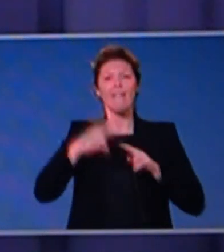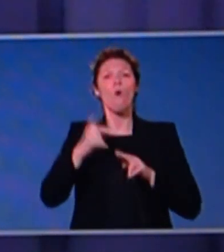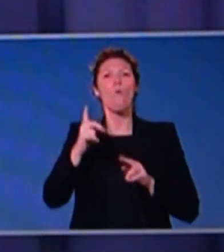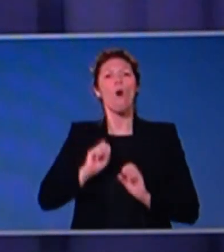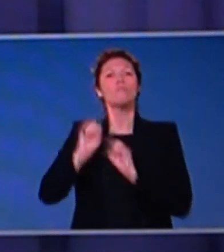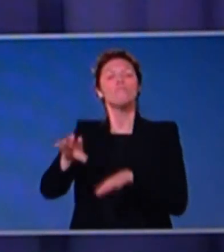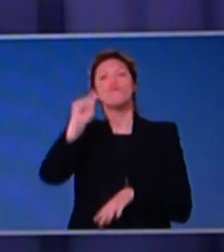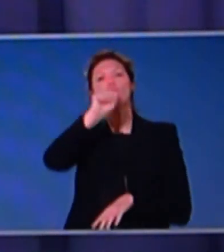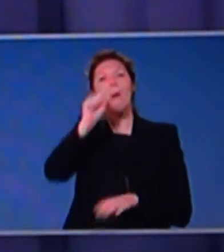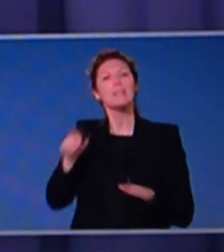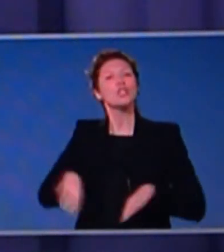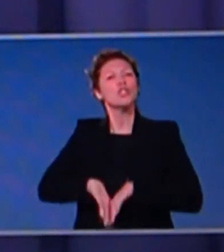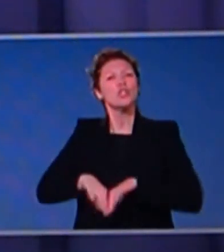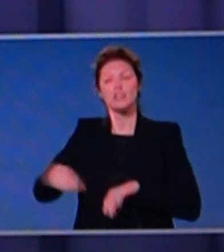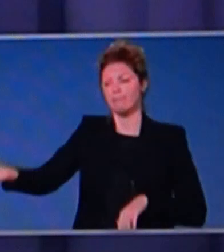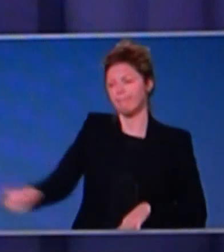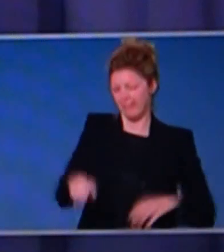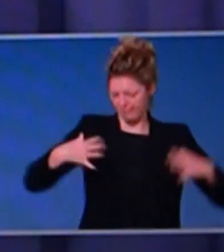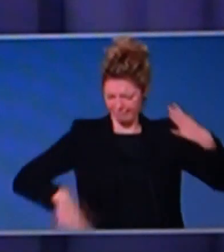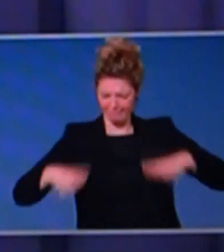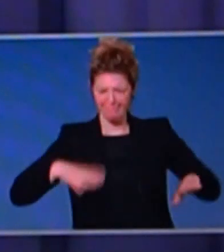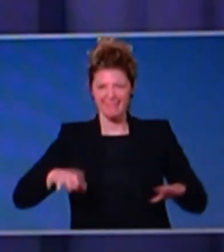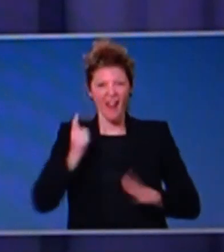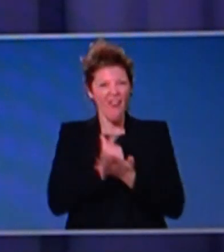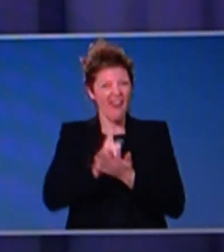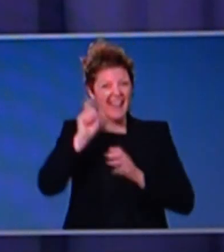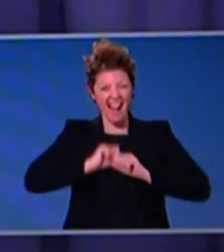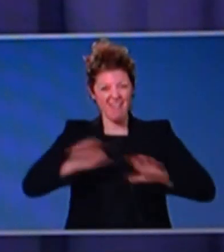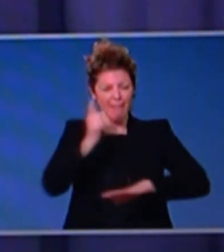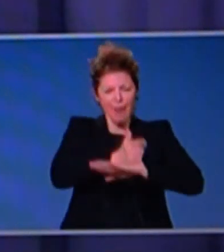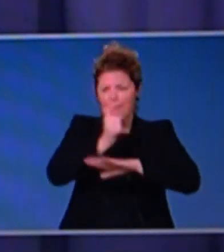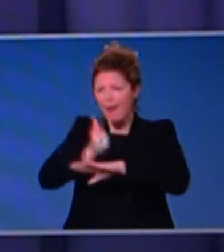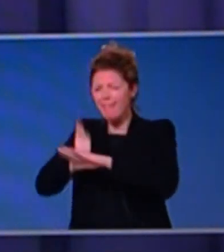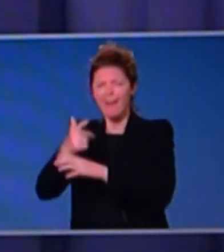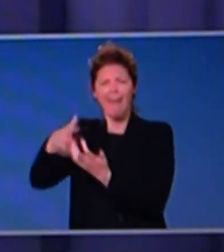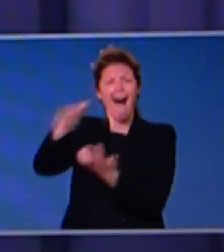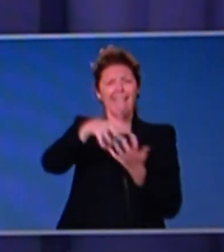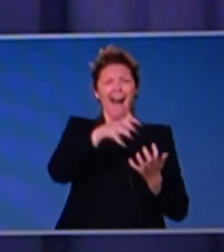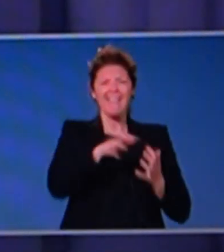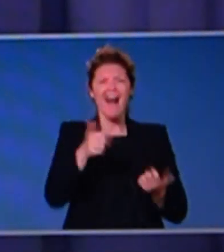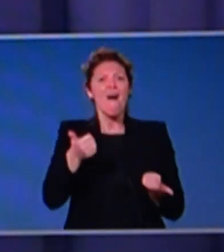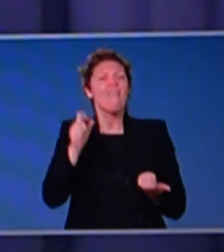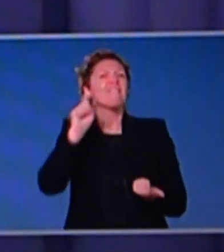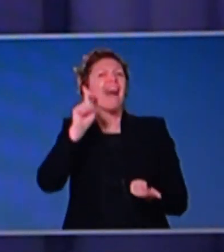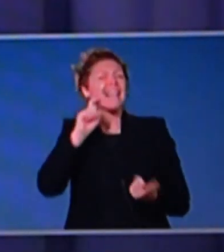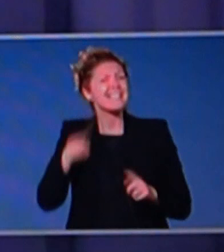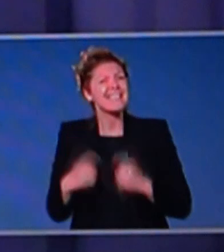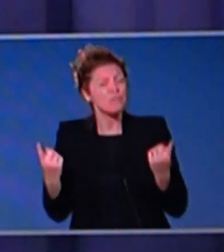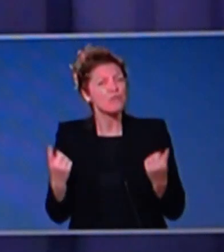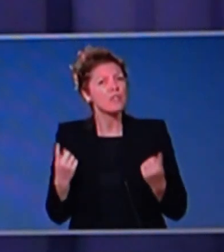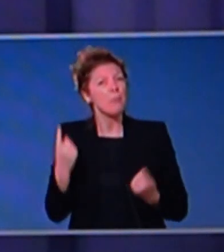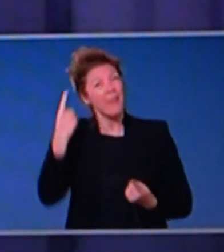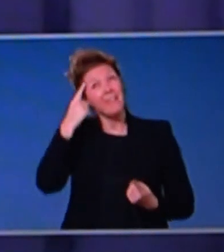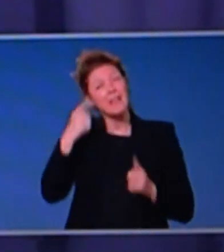that creativity, some of that energy, some of that hope that as we come out of this, we can actually come out of it different, but okay.